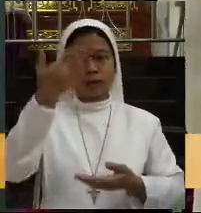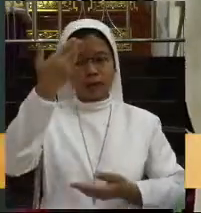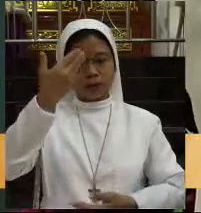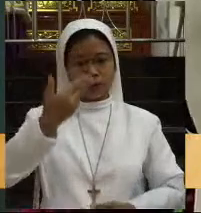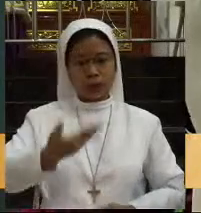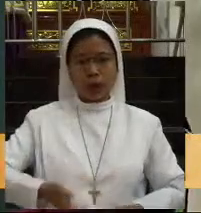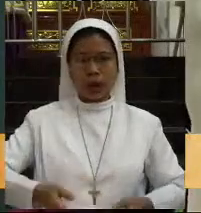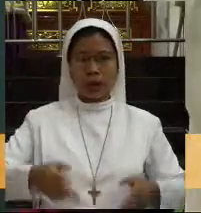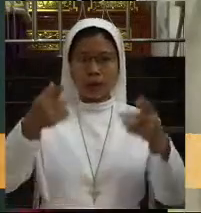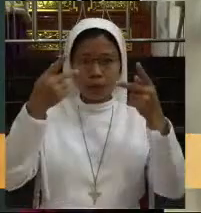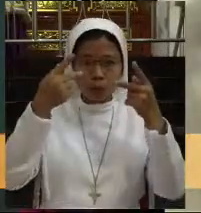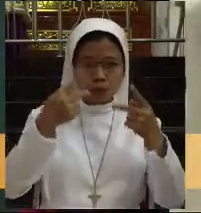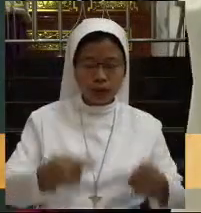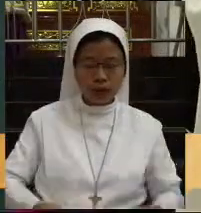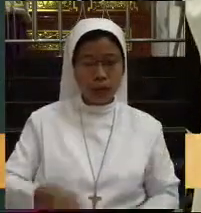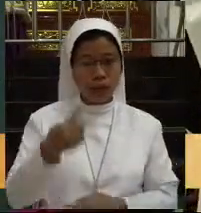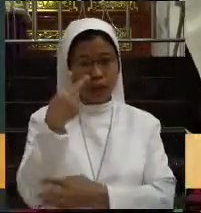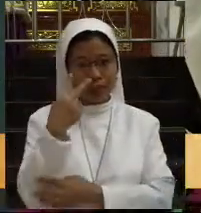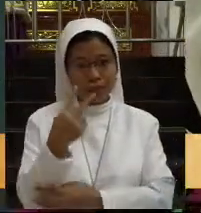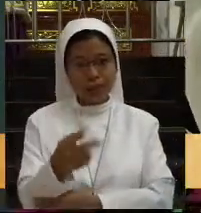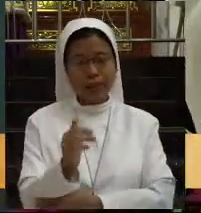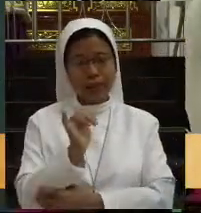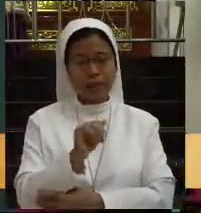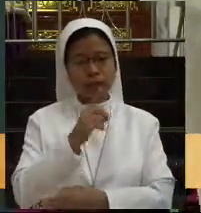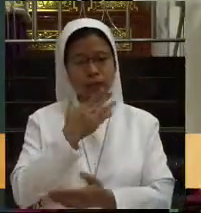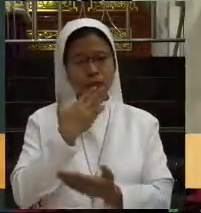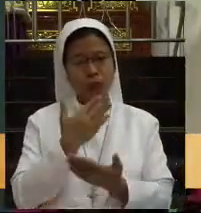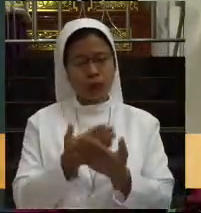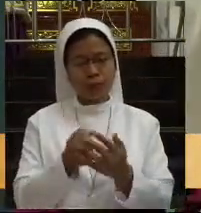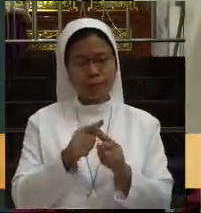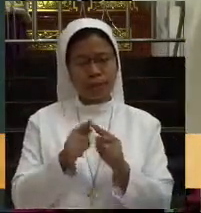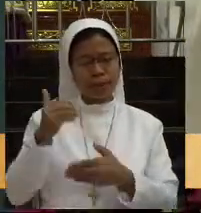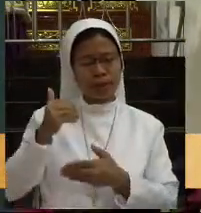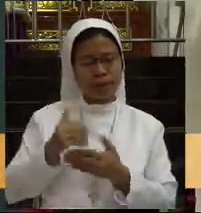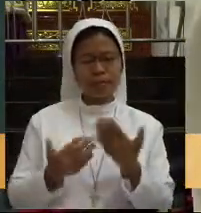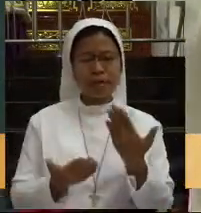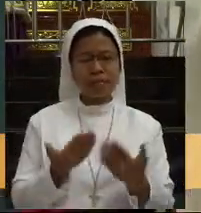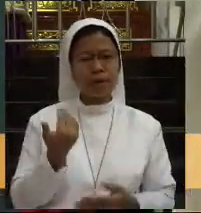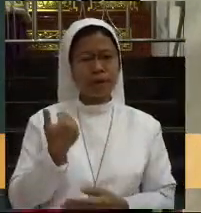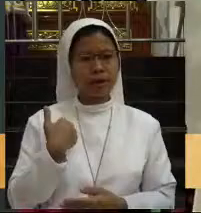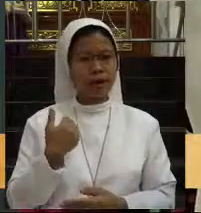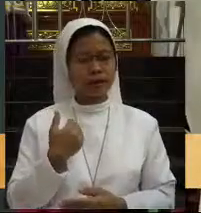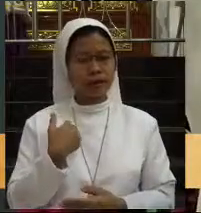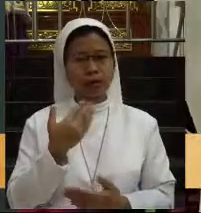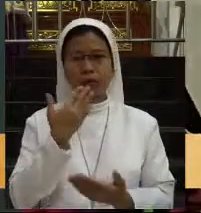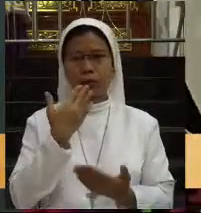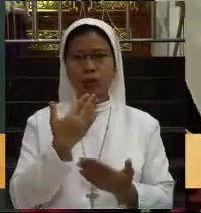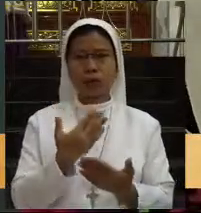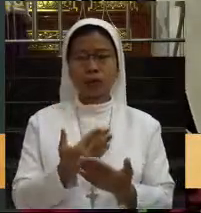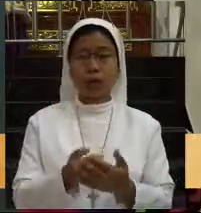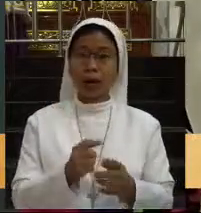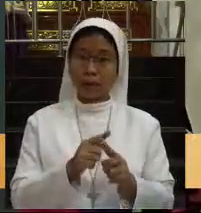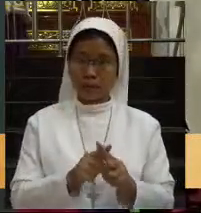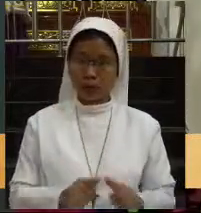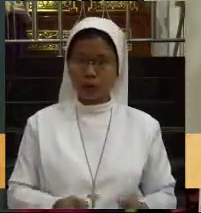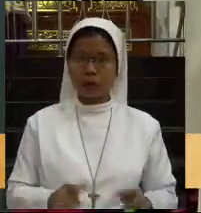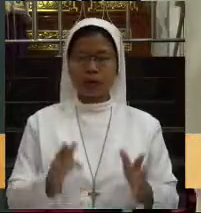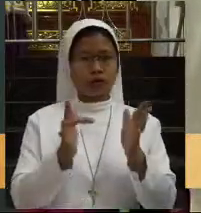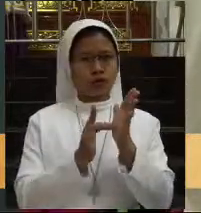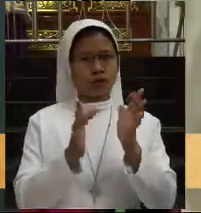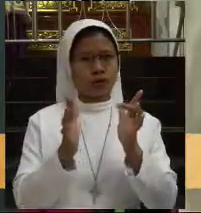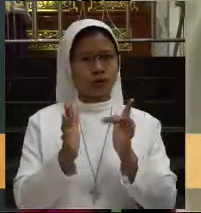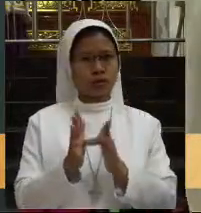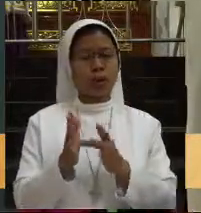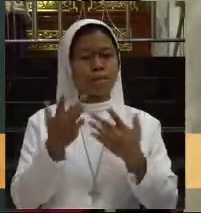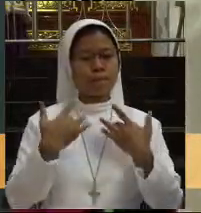and we seldom wait for the Lord. When that graced moment comes, when Jesus, out of his mercy